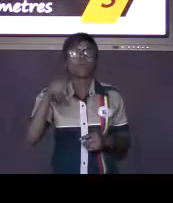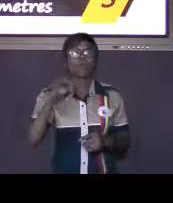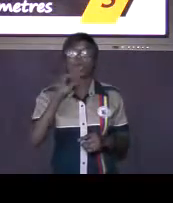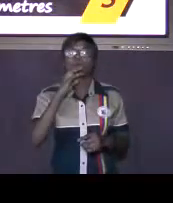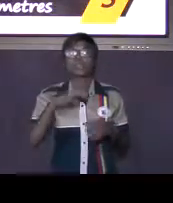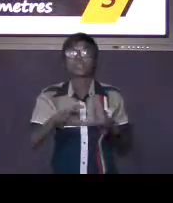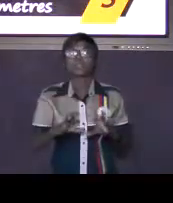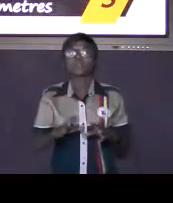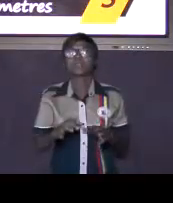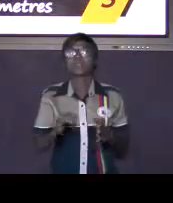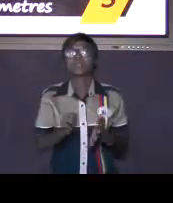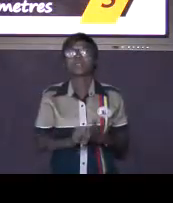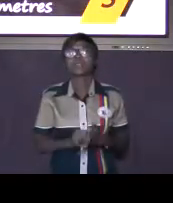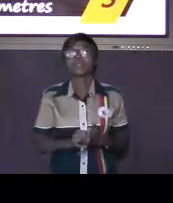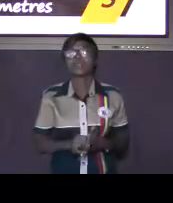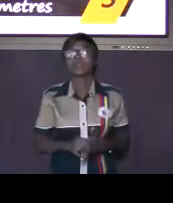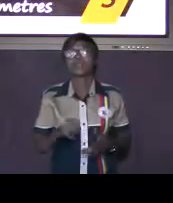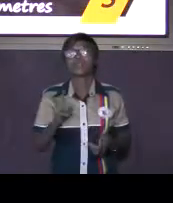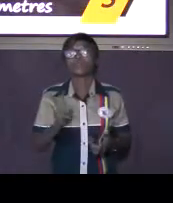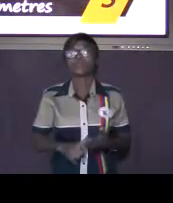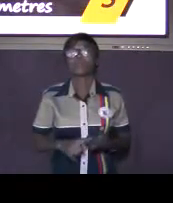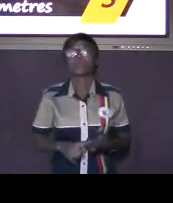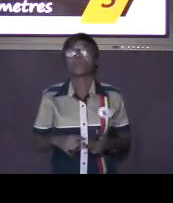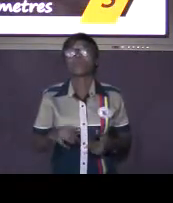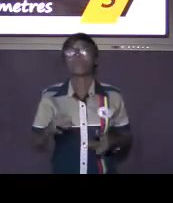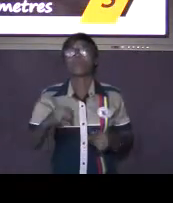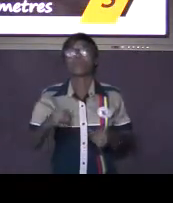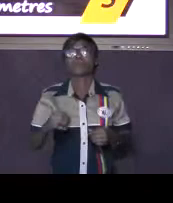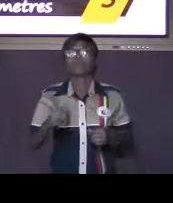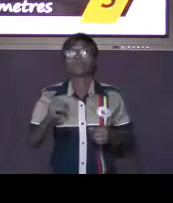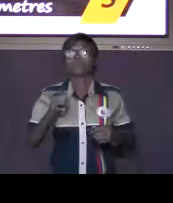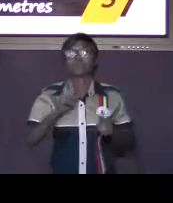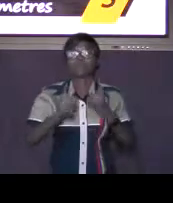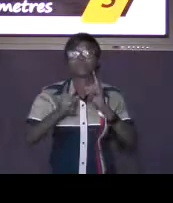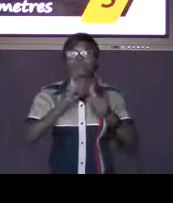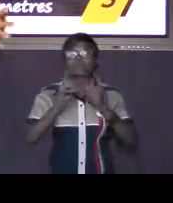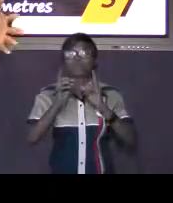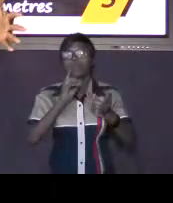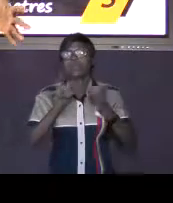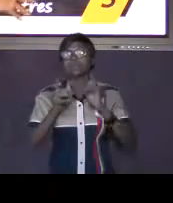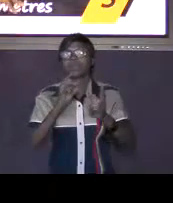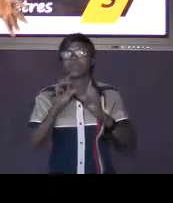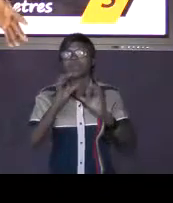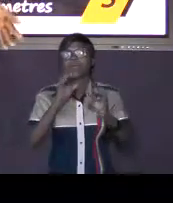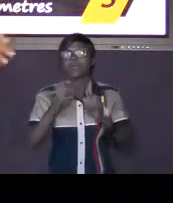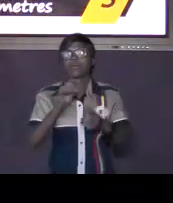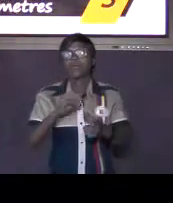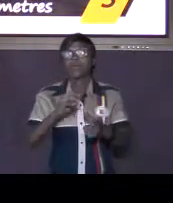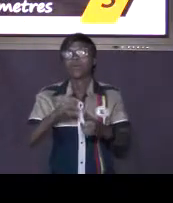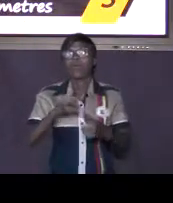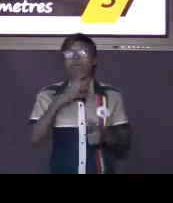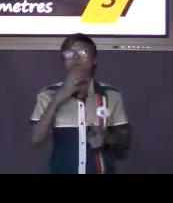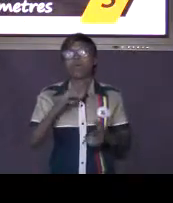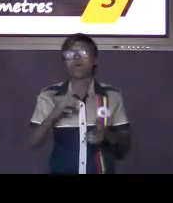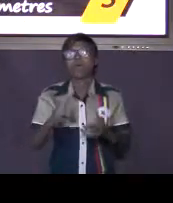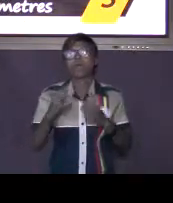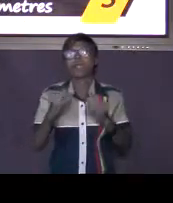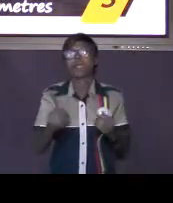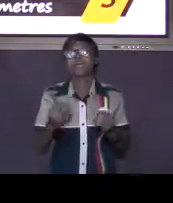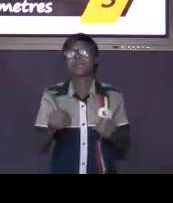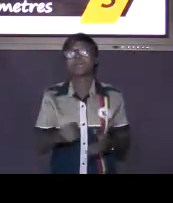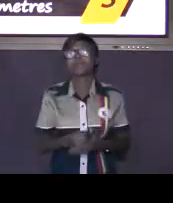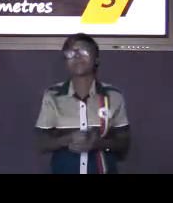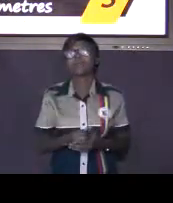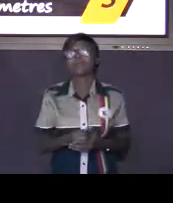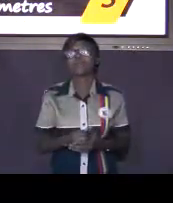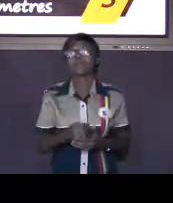of conflict is land disputes. When people start arguing, my land is as big as this, no, you are encroaching on my